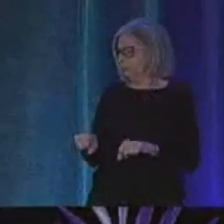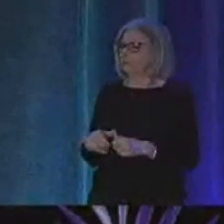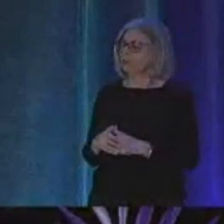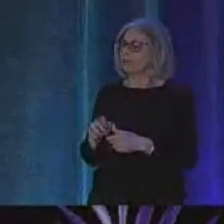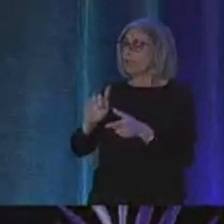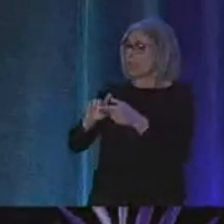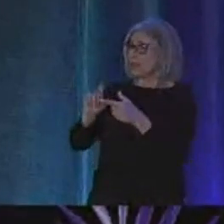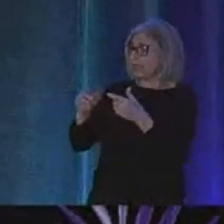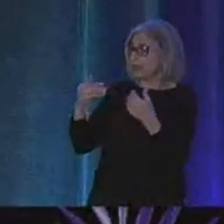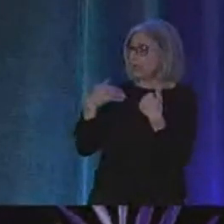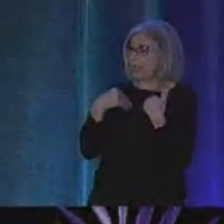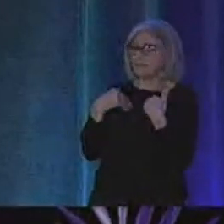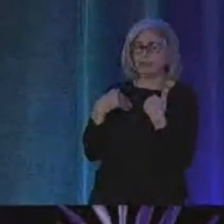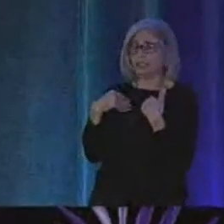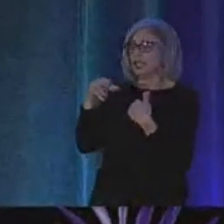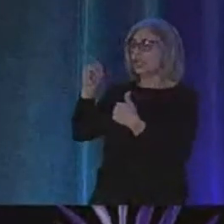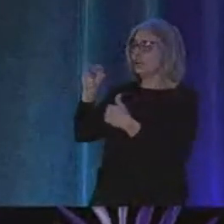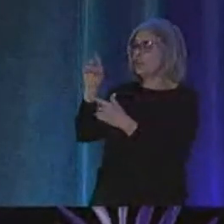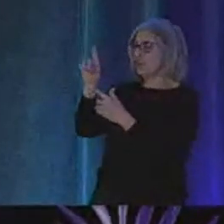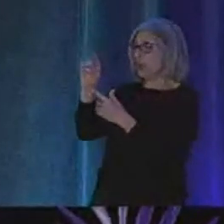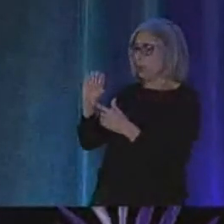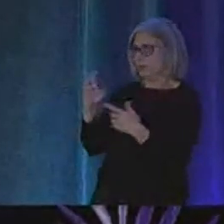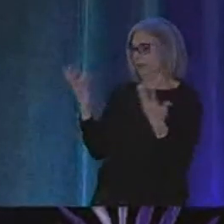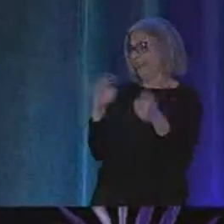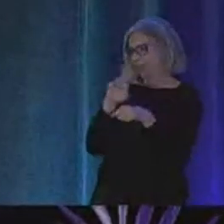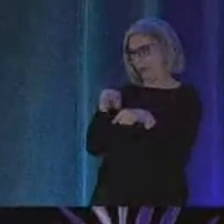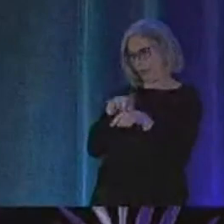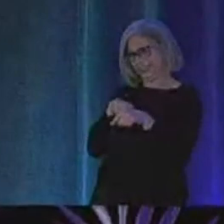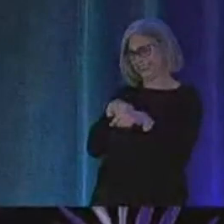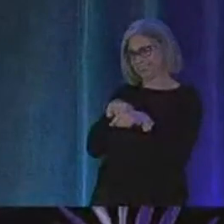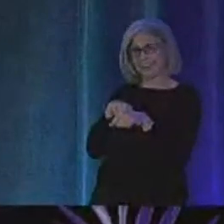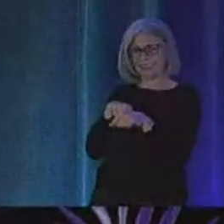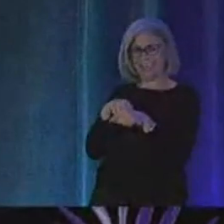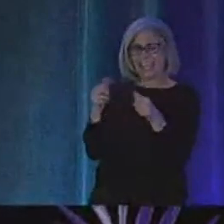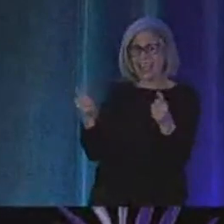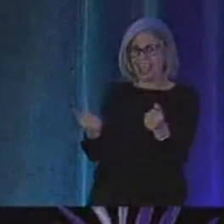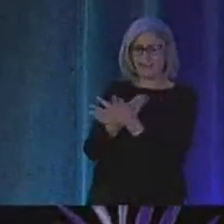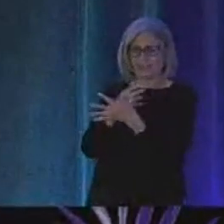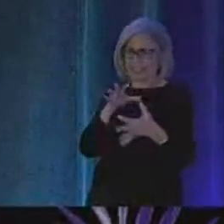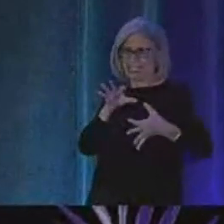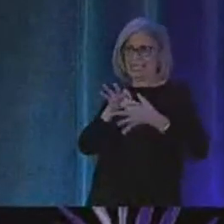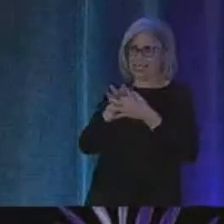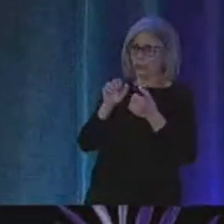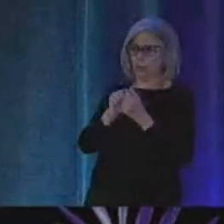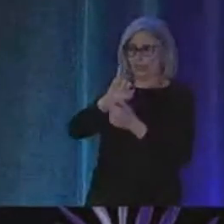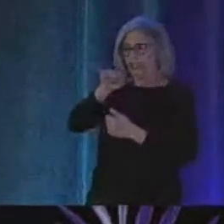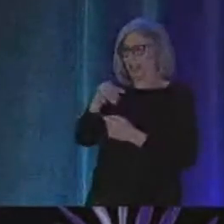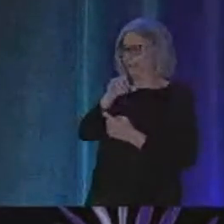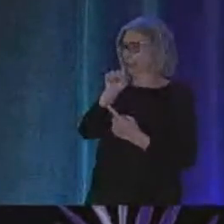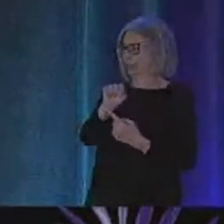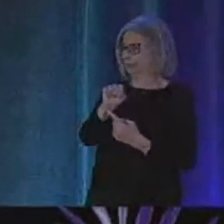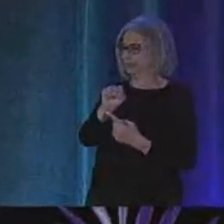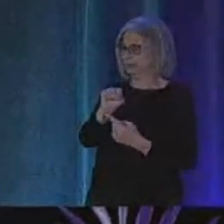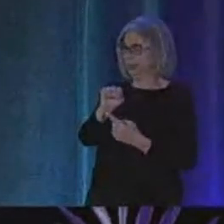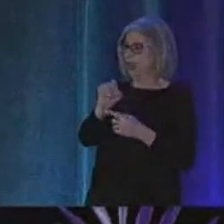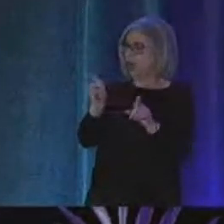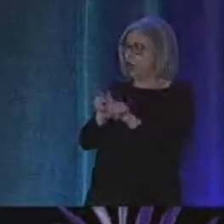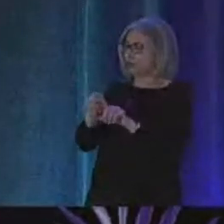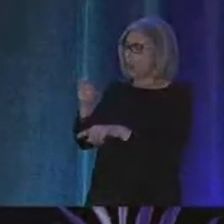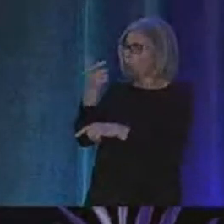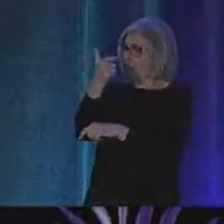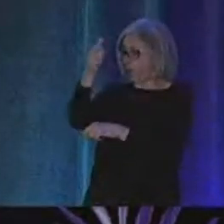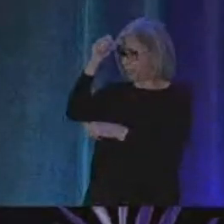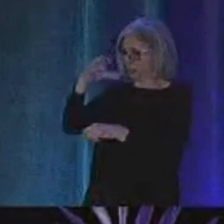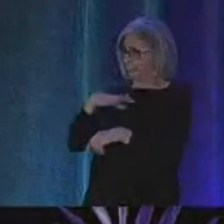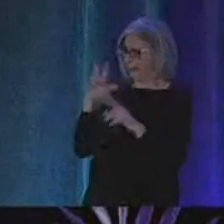Then we have Node, of course, for anything JavaScript related. And then Watchman. So